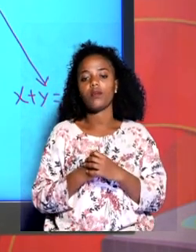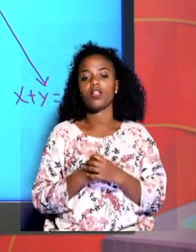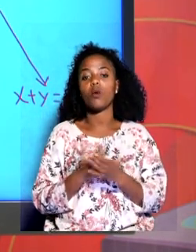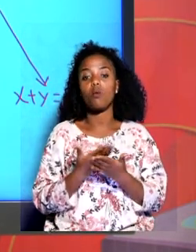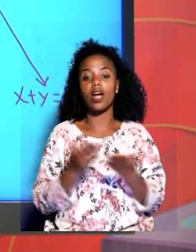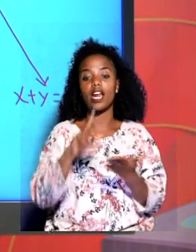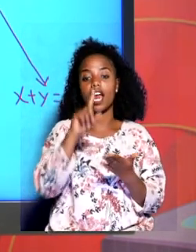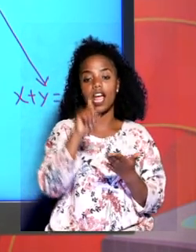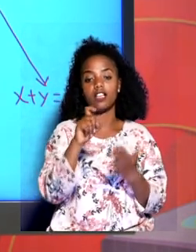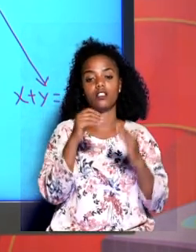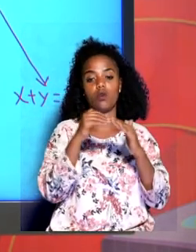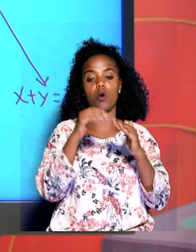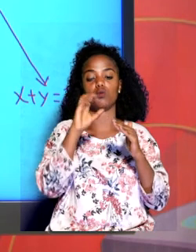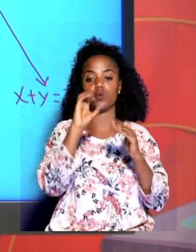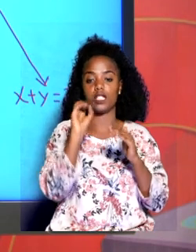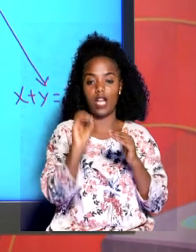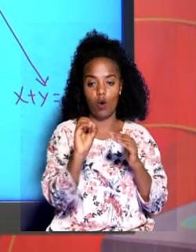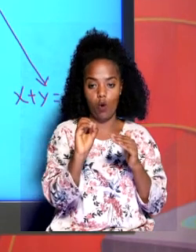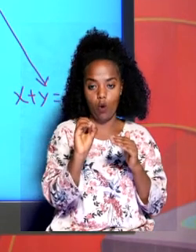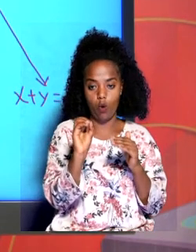When x is 0,